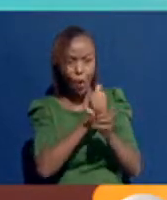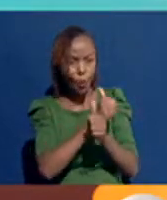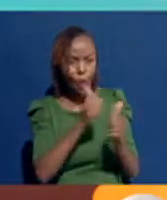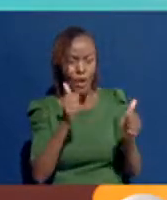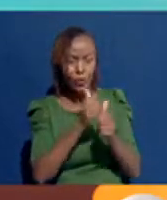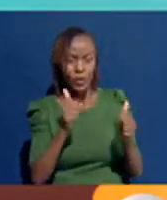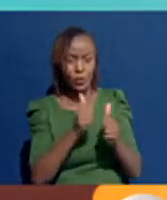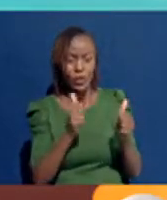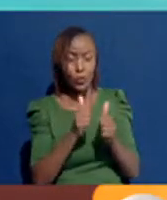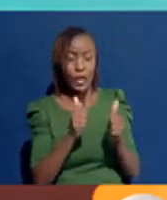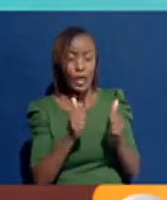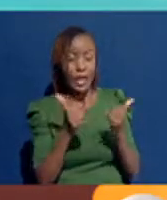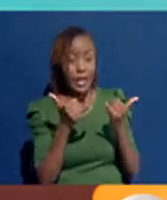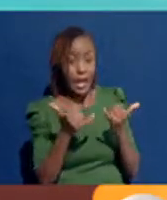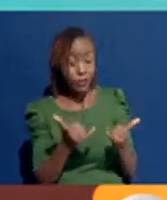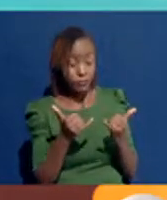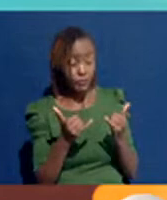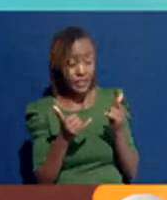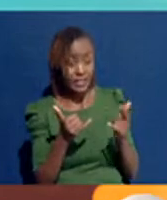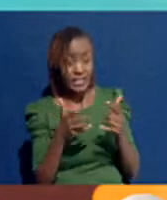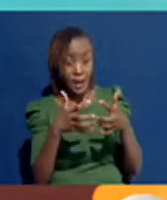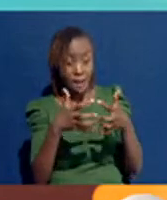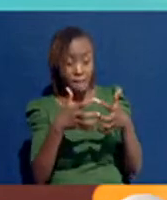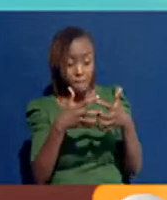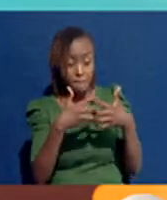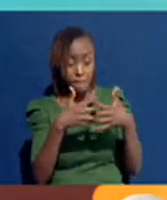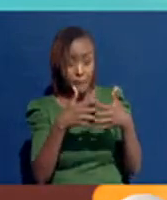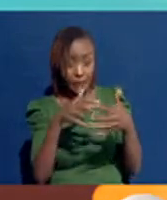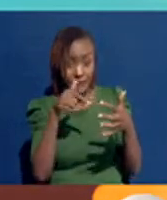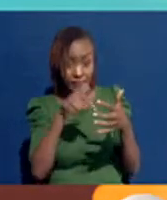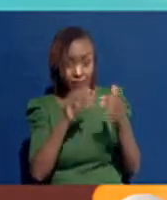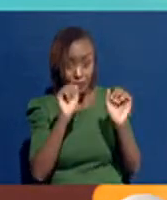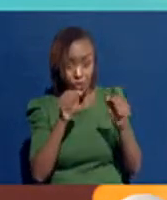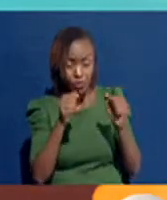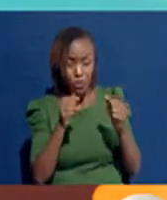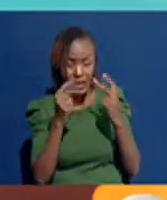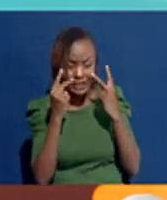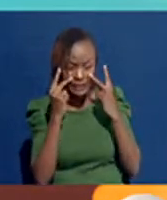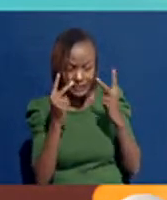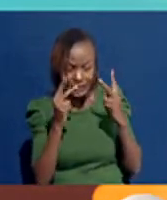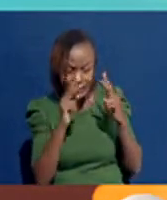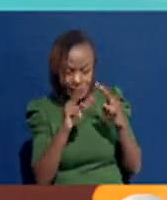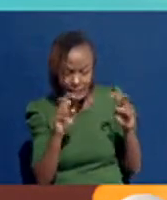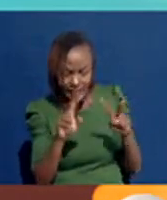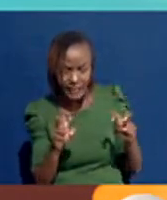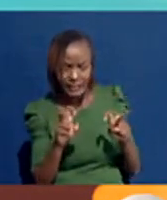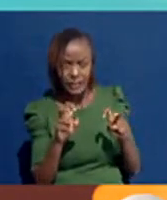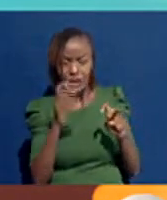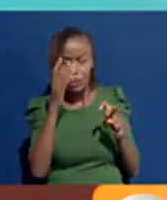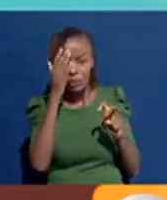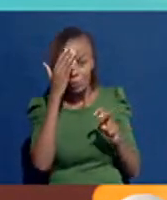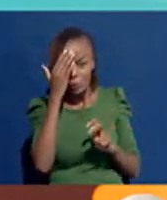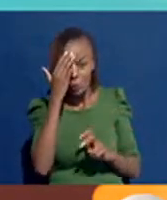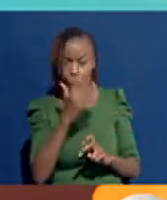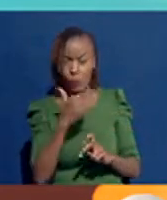done on you. Mm-hmm. Right now, this particular equipment could detect, it carries out what you call cardiac,